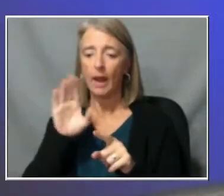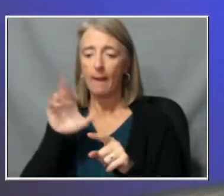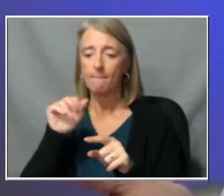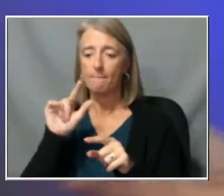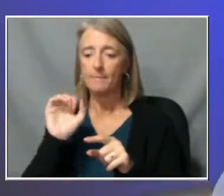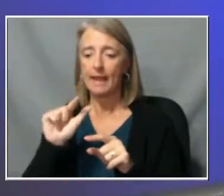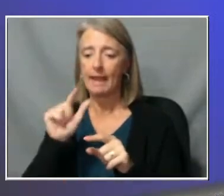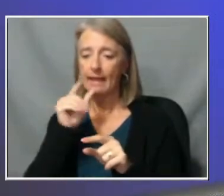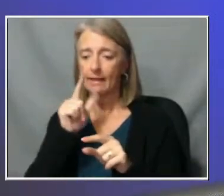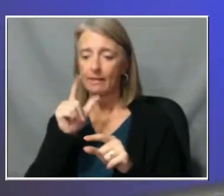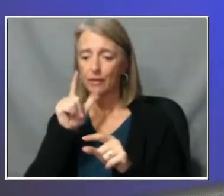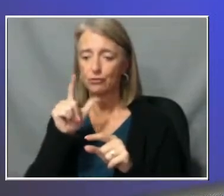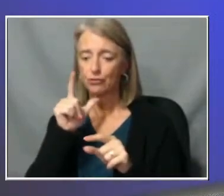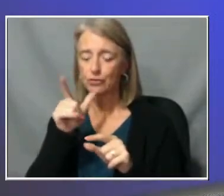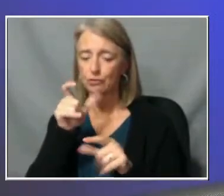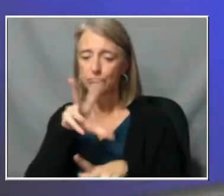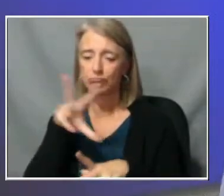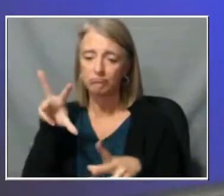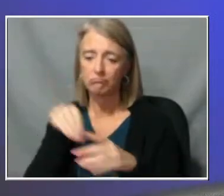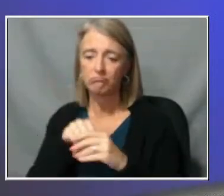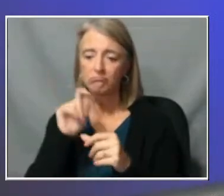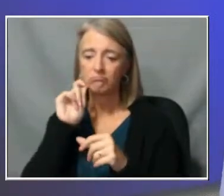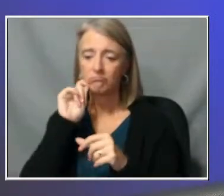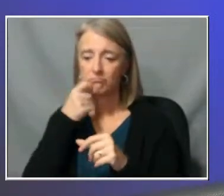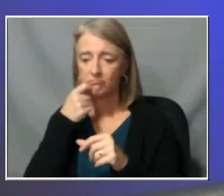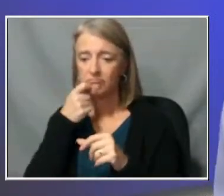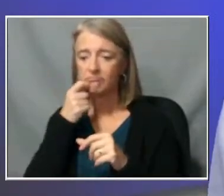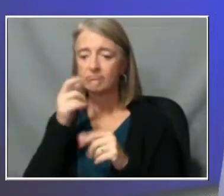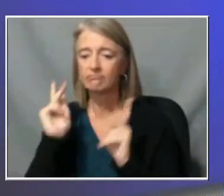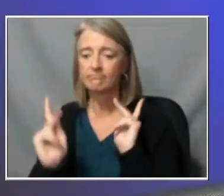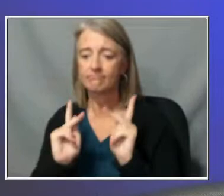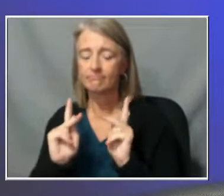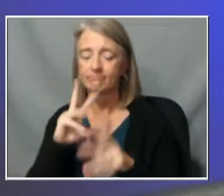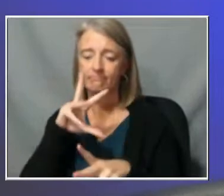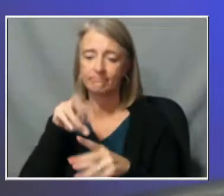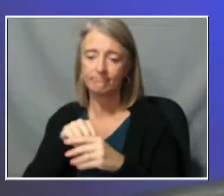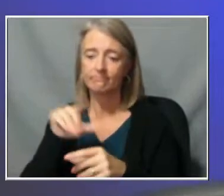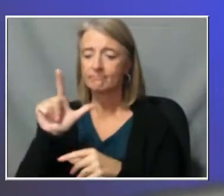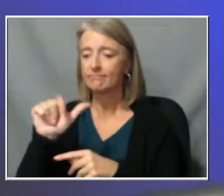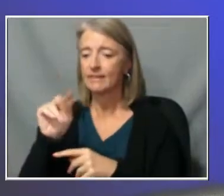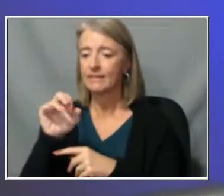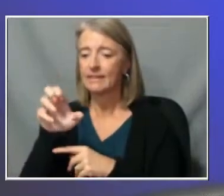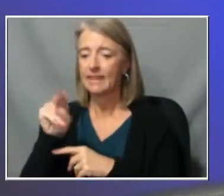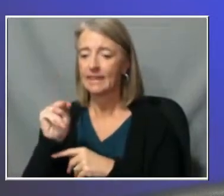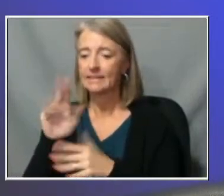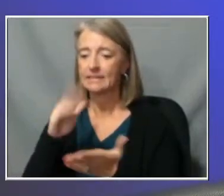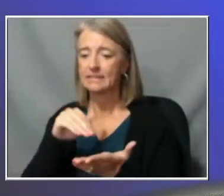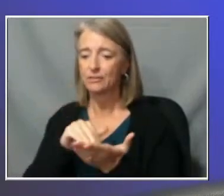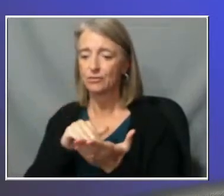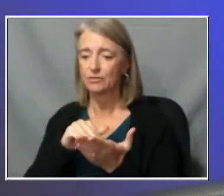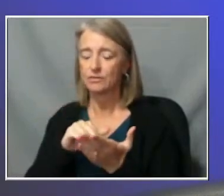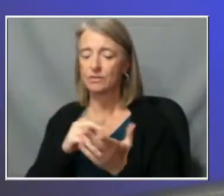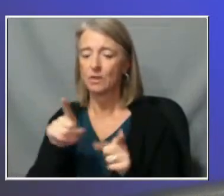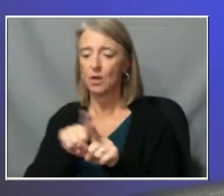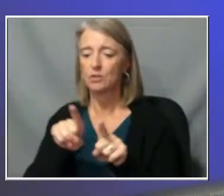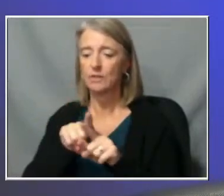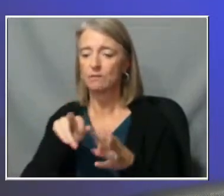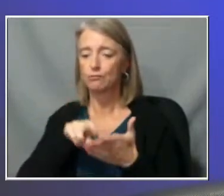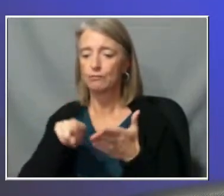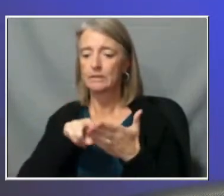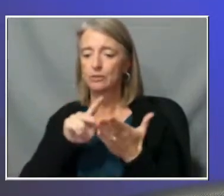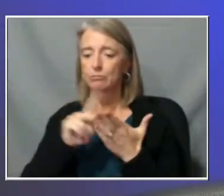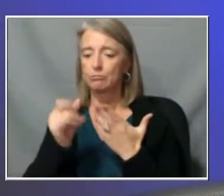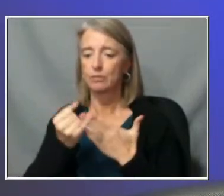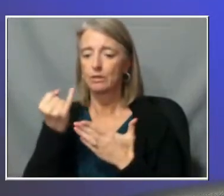cool people who participate and are part of the Landon Center milieu. And we have research projects as well. So we